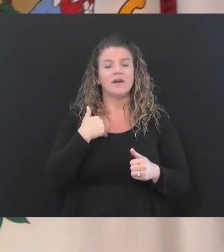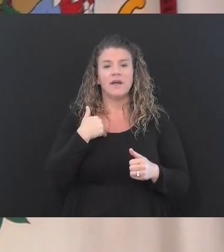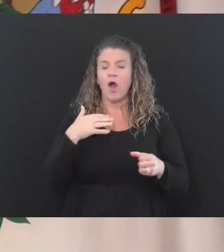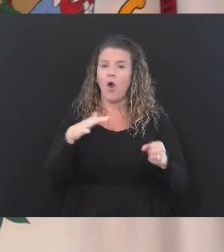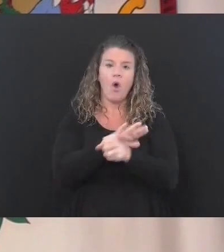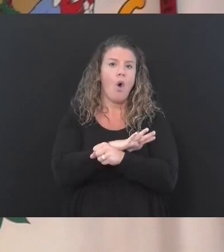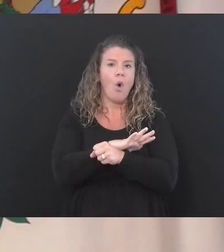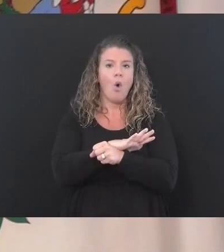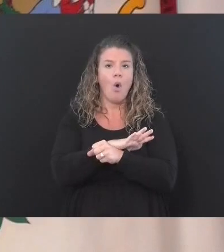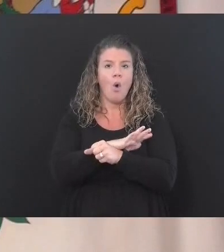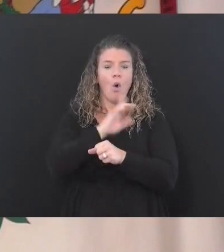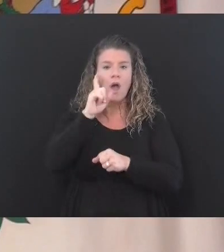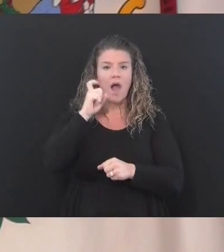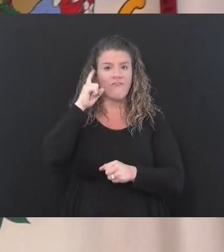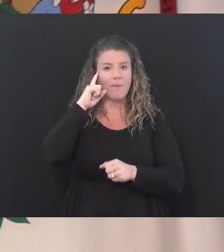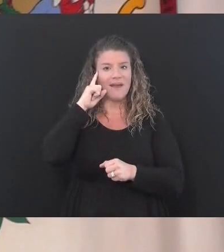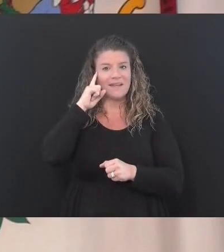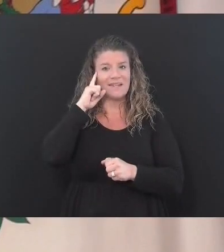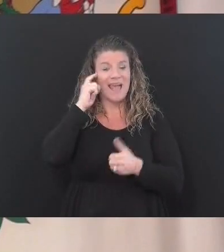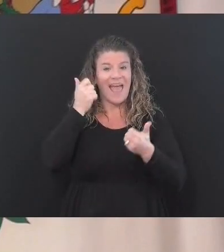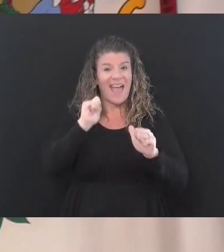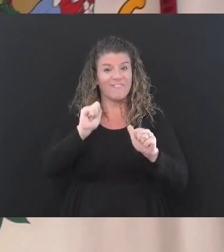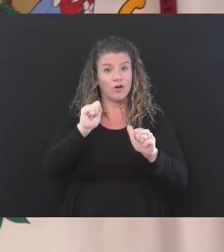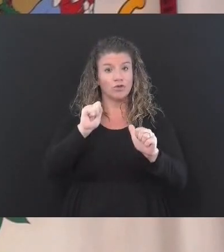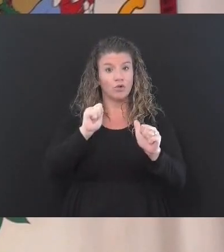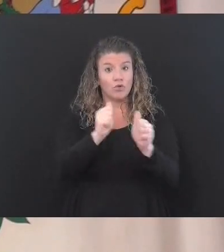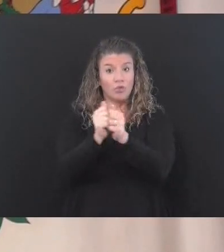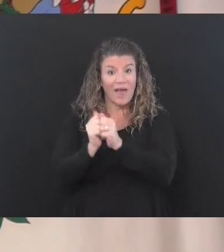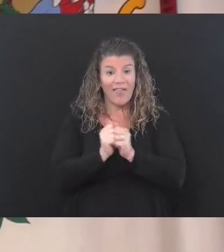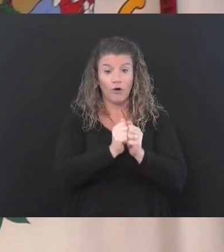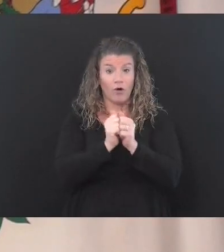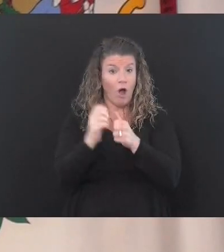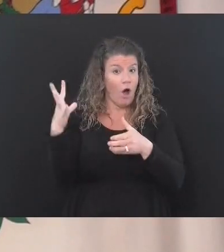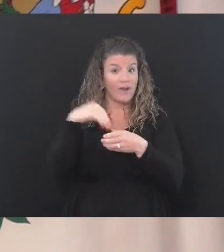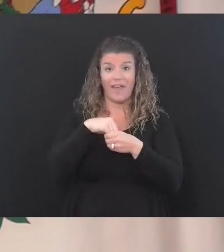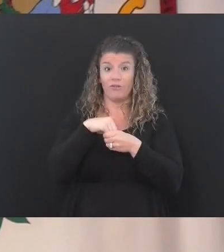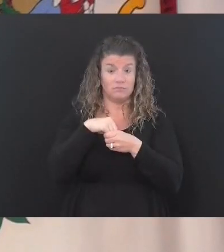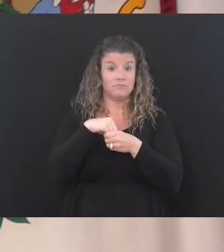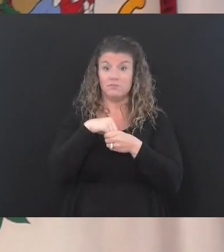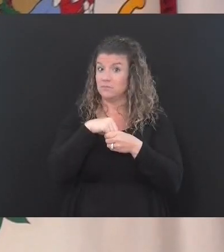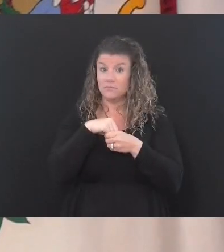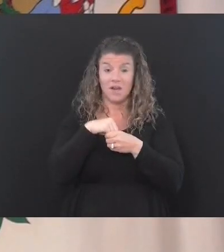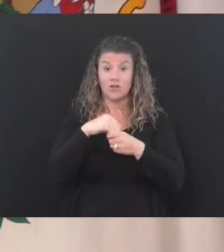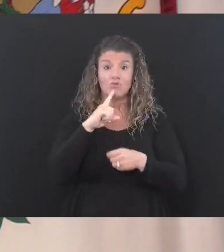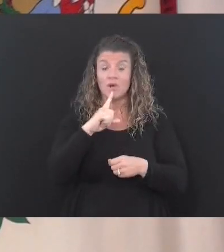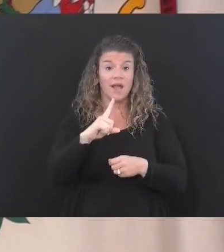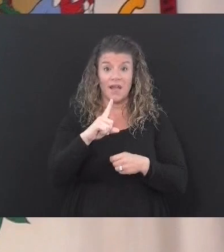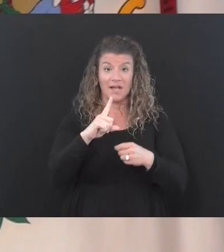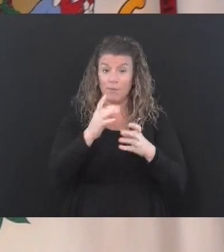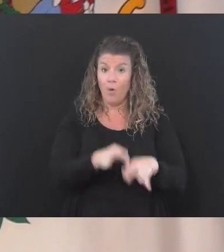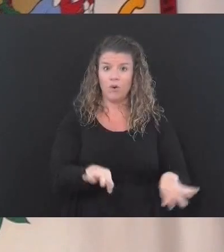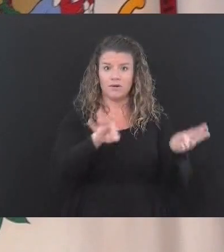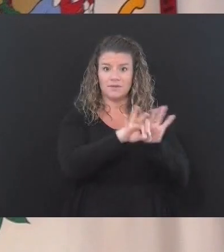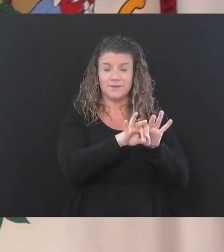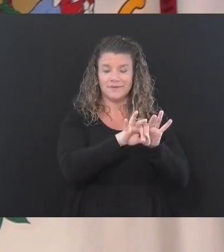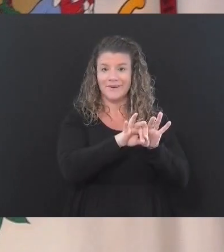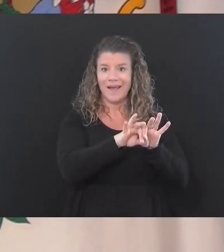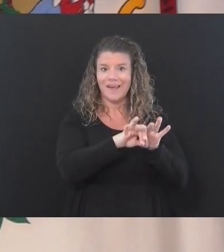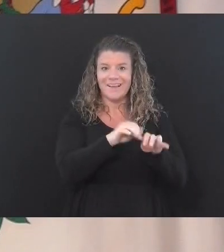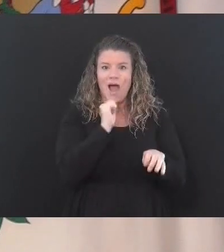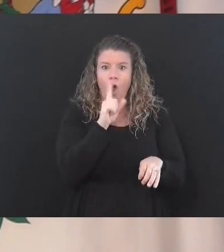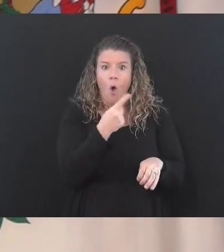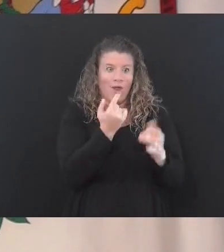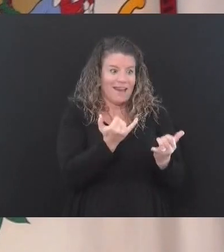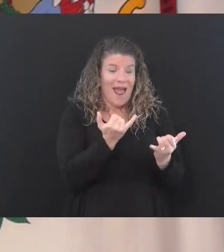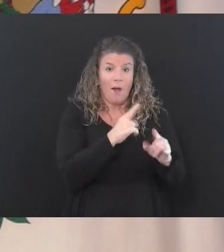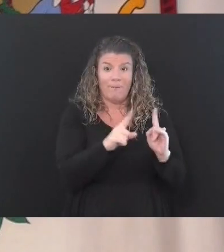effort together, and that's so important. I mean, it's so important. not only at this time, but at all times. It's